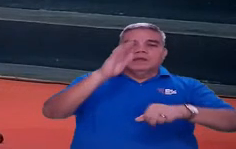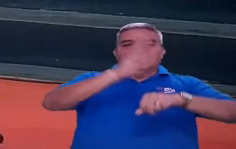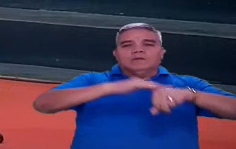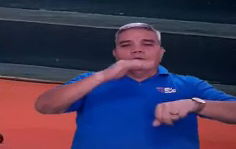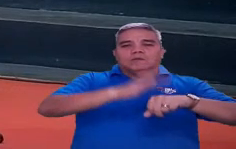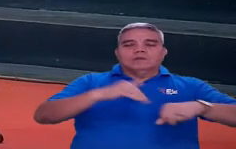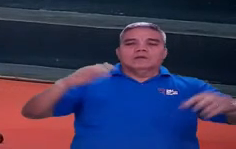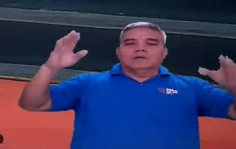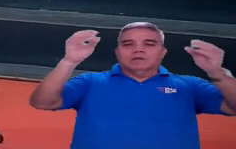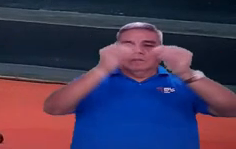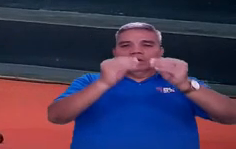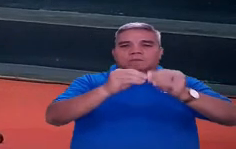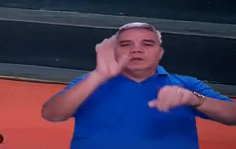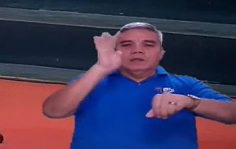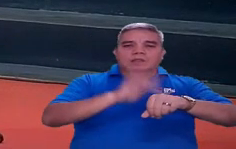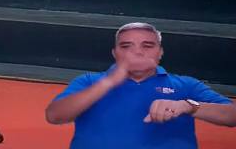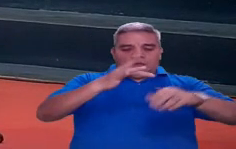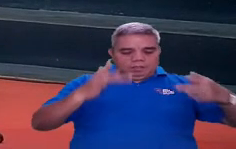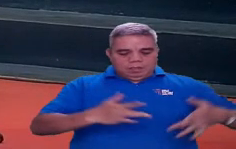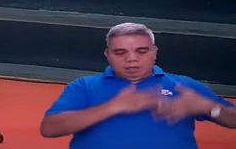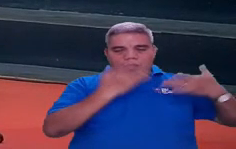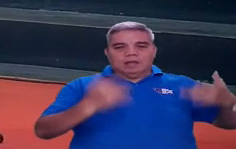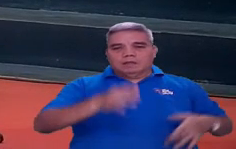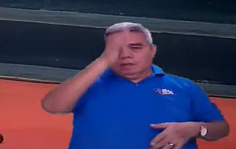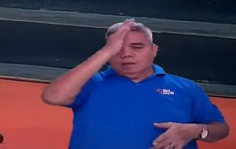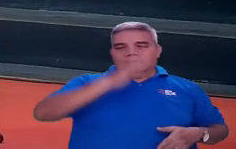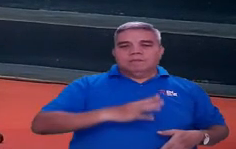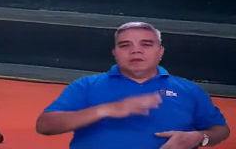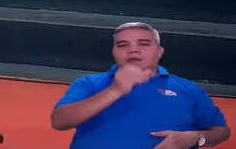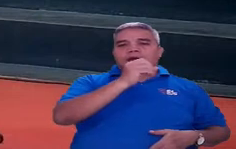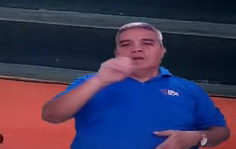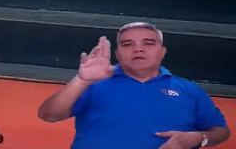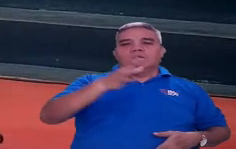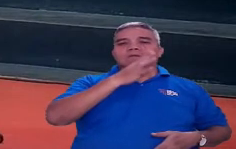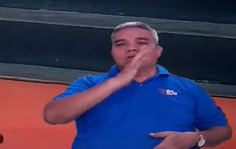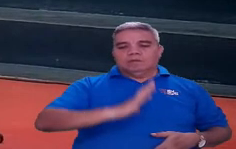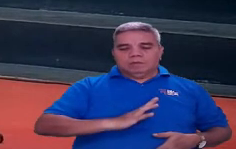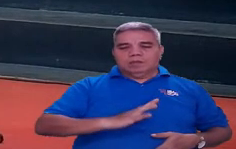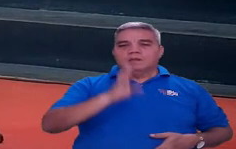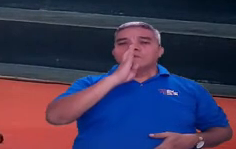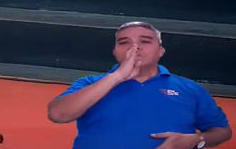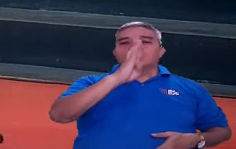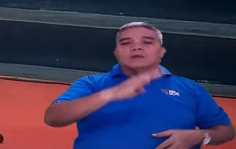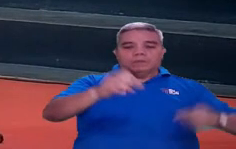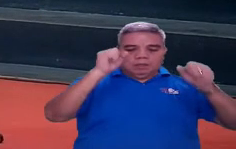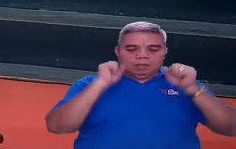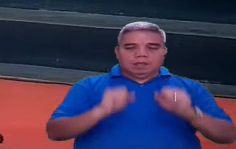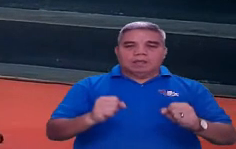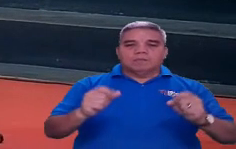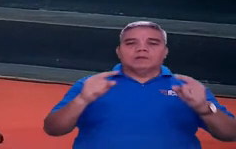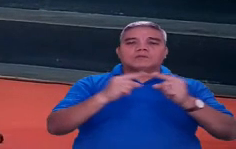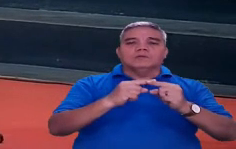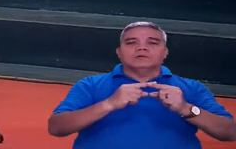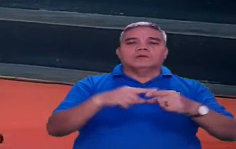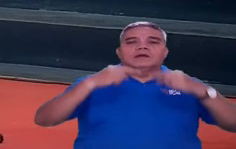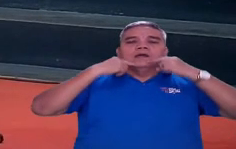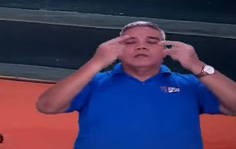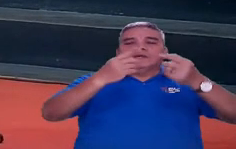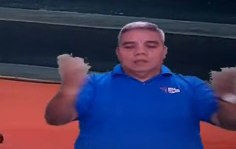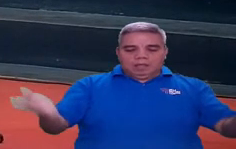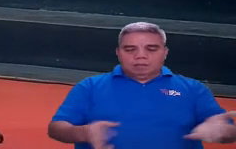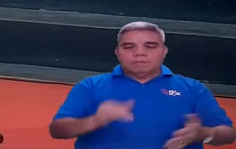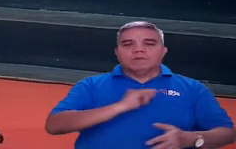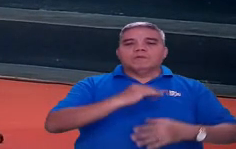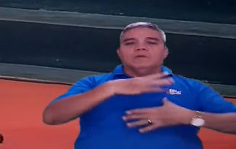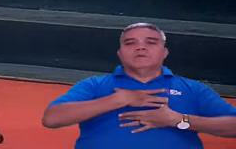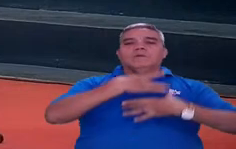call or would touch hearts of a man or a woman or a family that would also be able to say, here am I